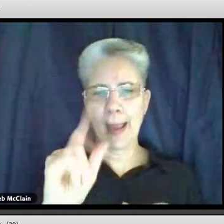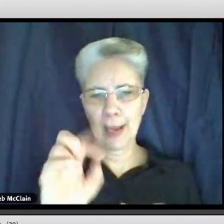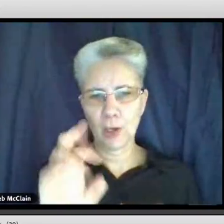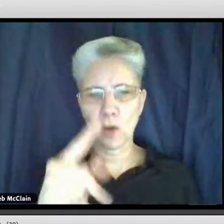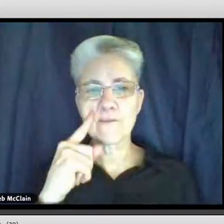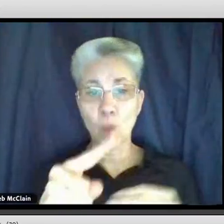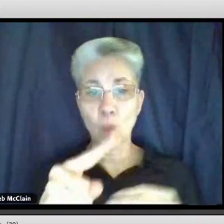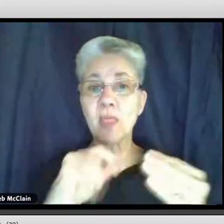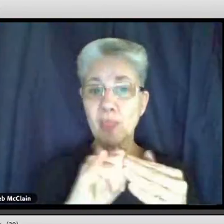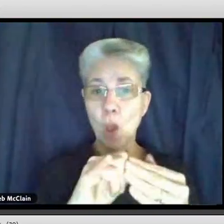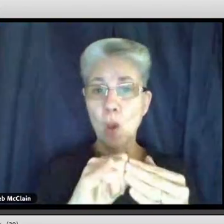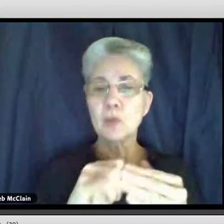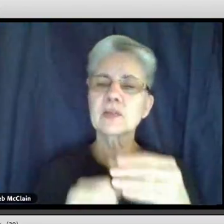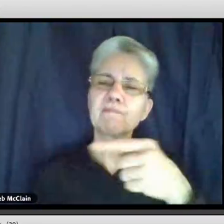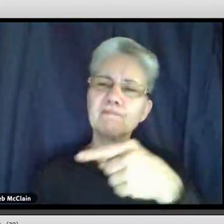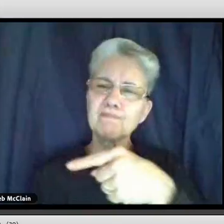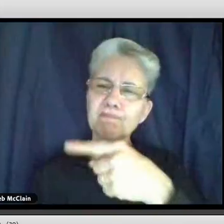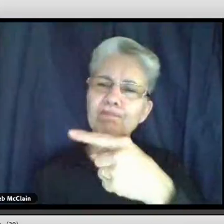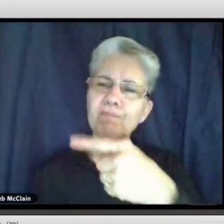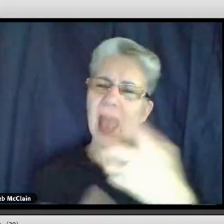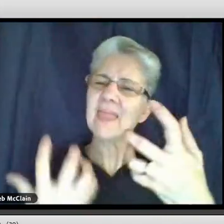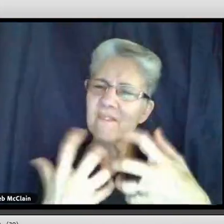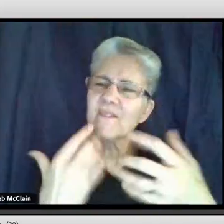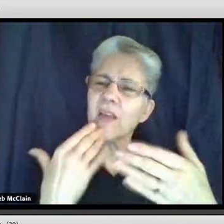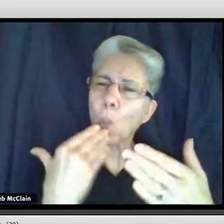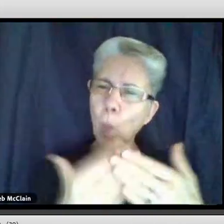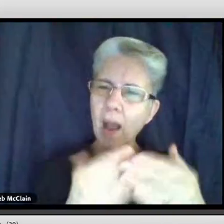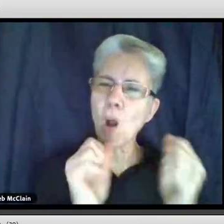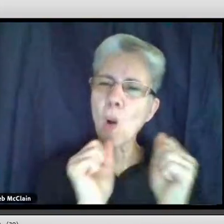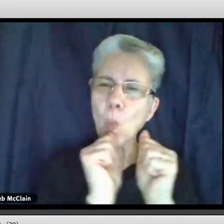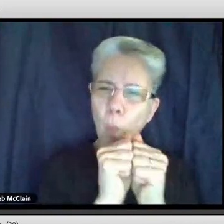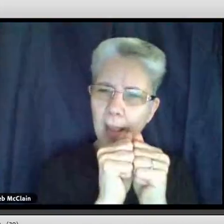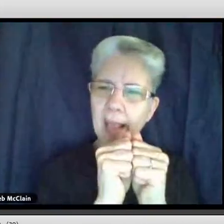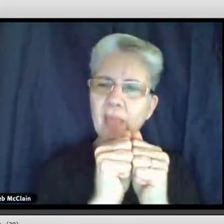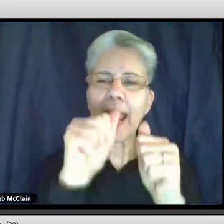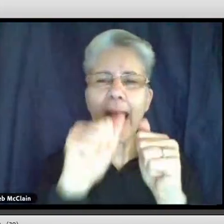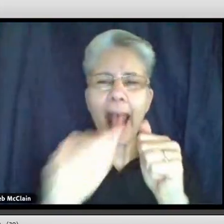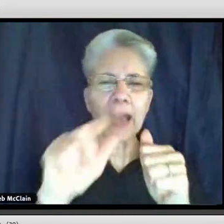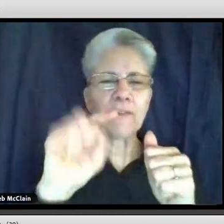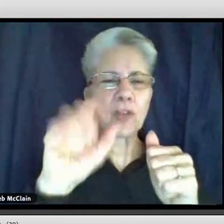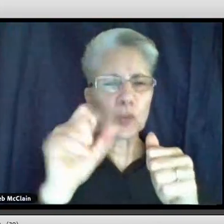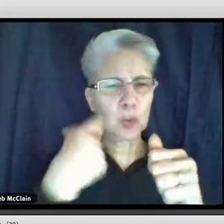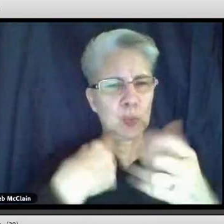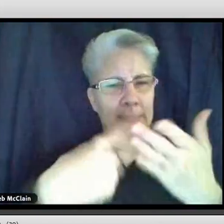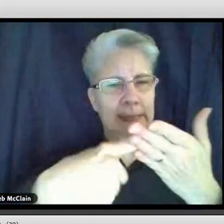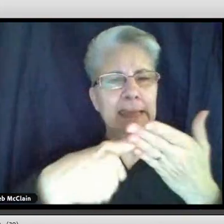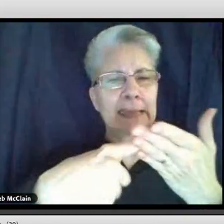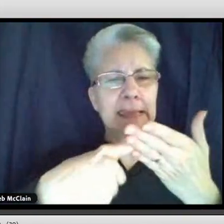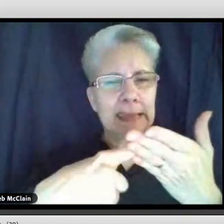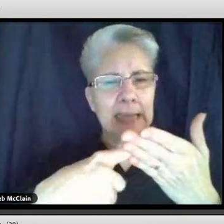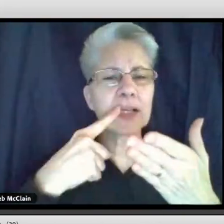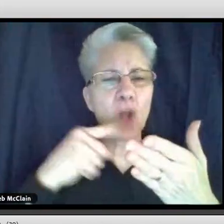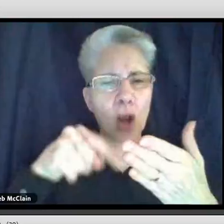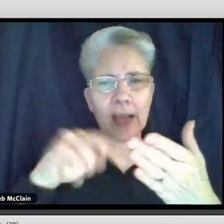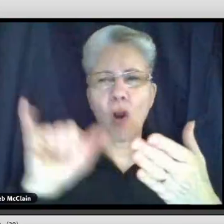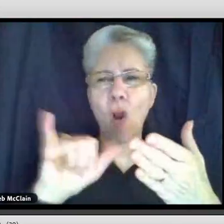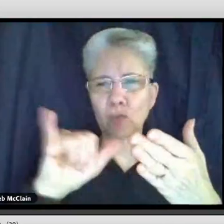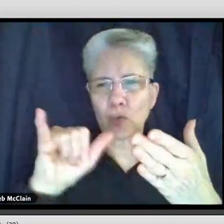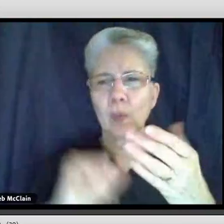preservation, and they fit here really well too. And any of the tools we discussed under digitization would fit here as well